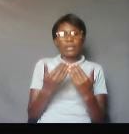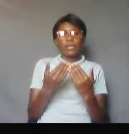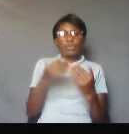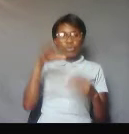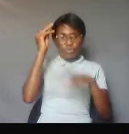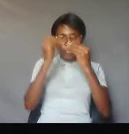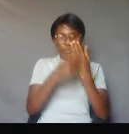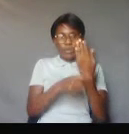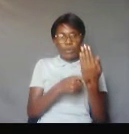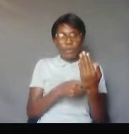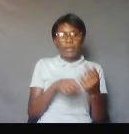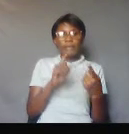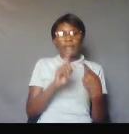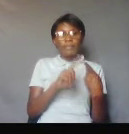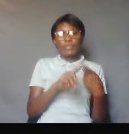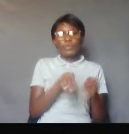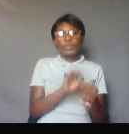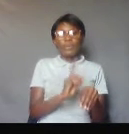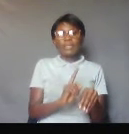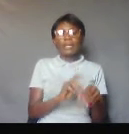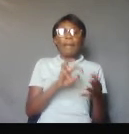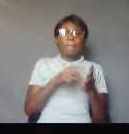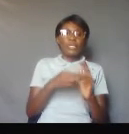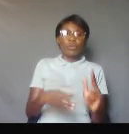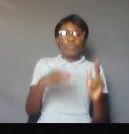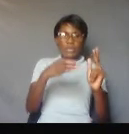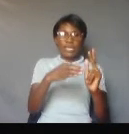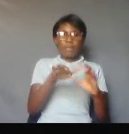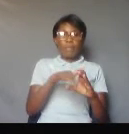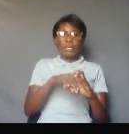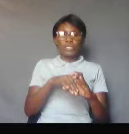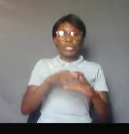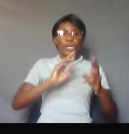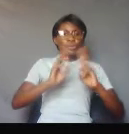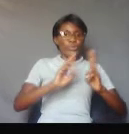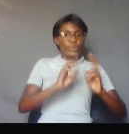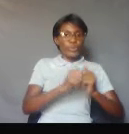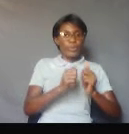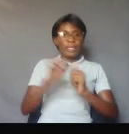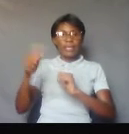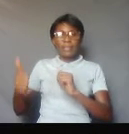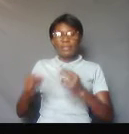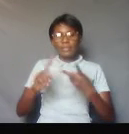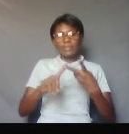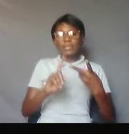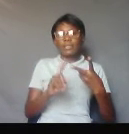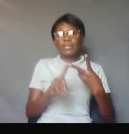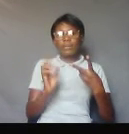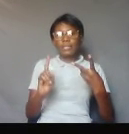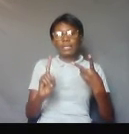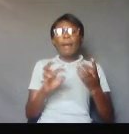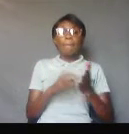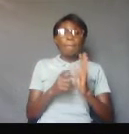Secondly, it takes seriously the social location or the context of the reader. So the second